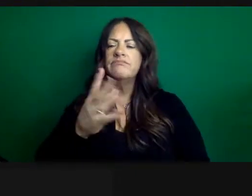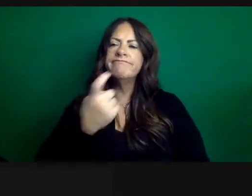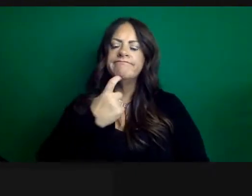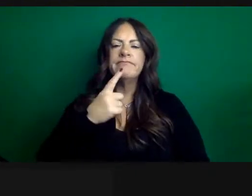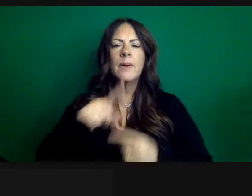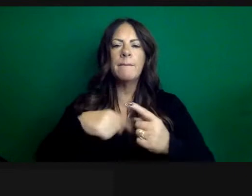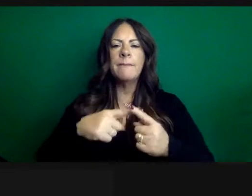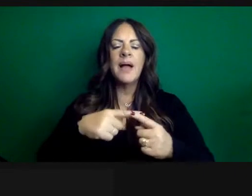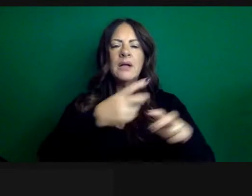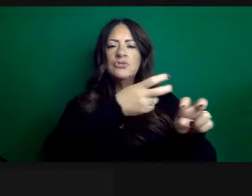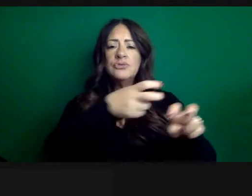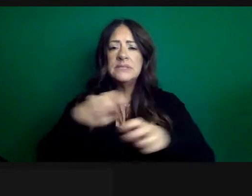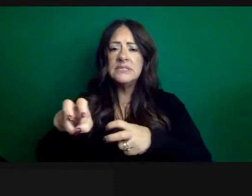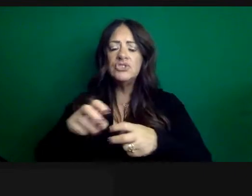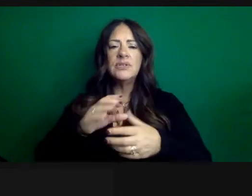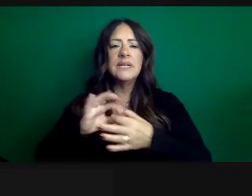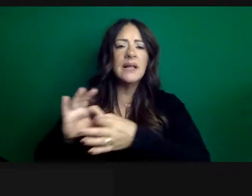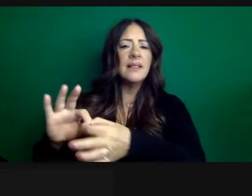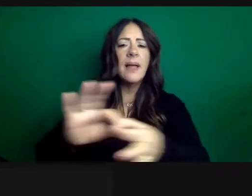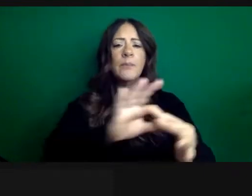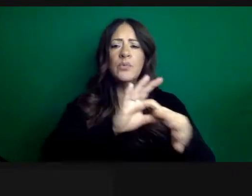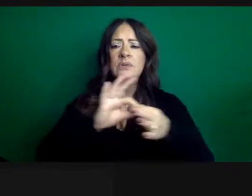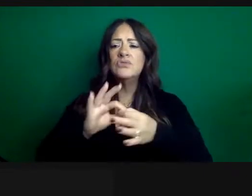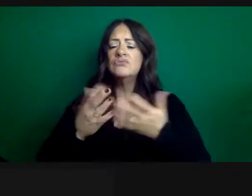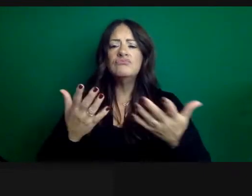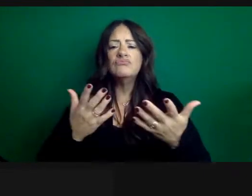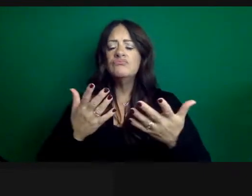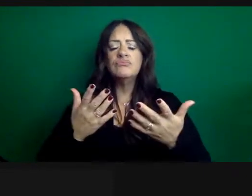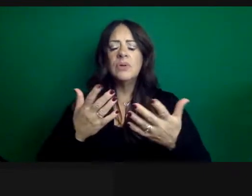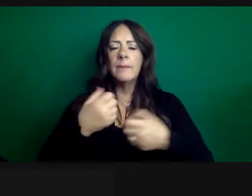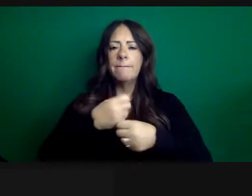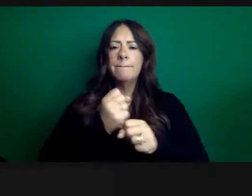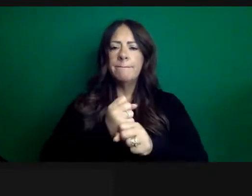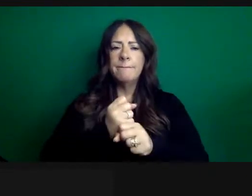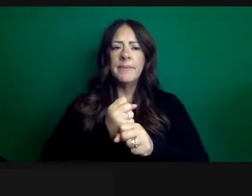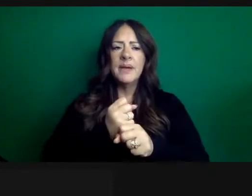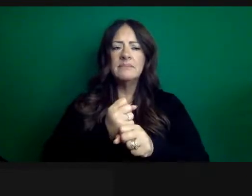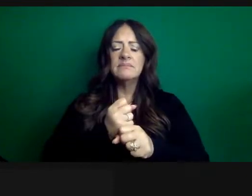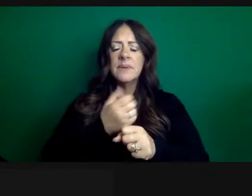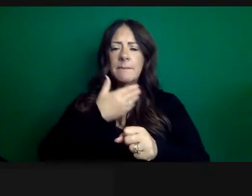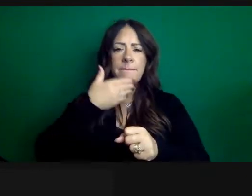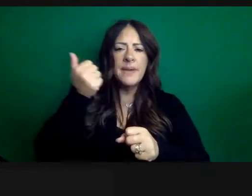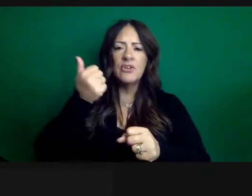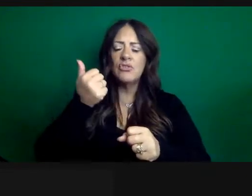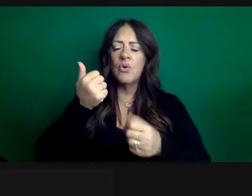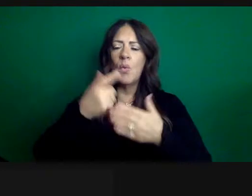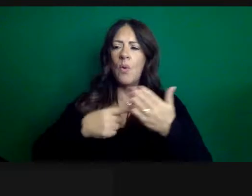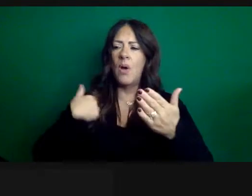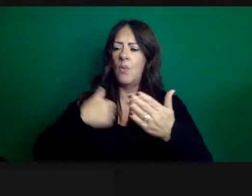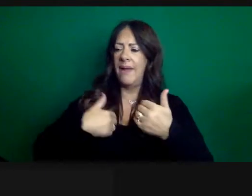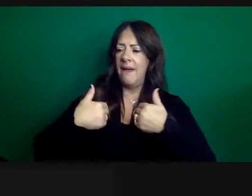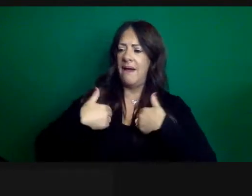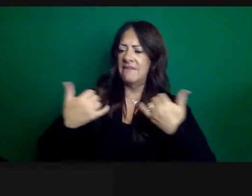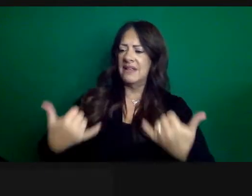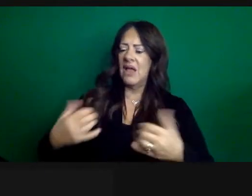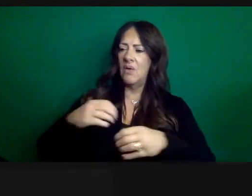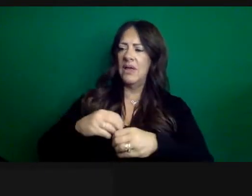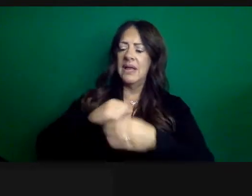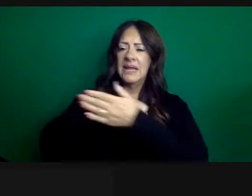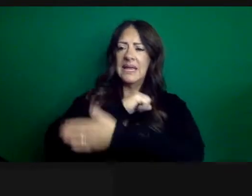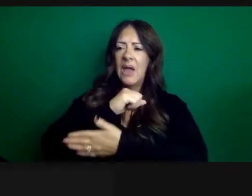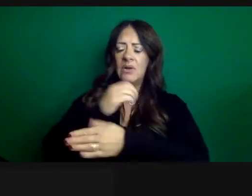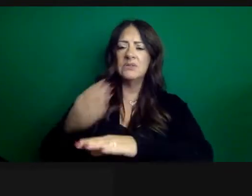the collaboration, part of this notion of building upon what has already been put in place in our counties and with